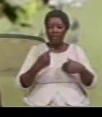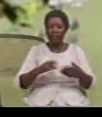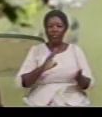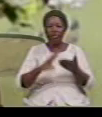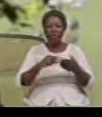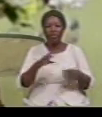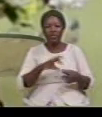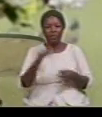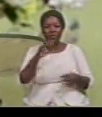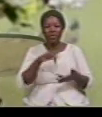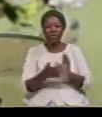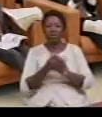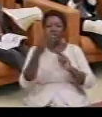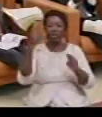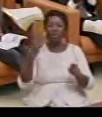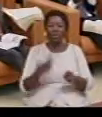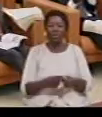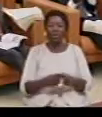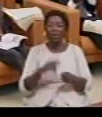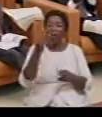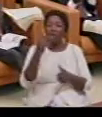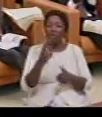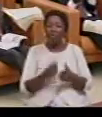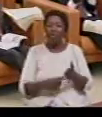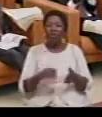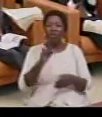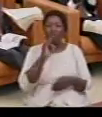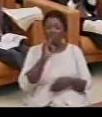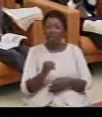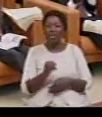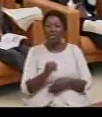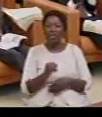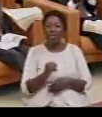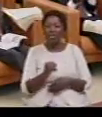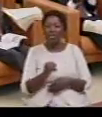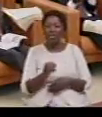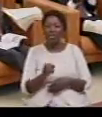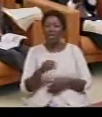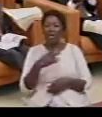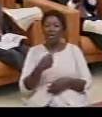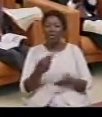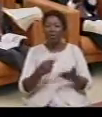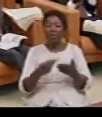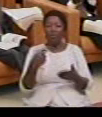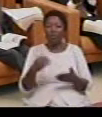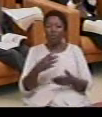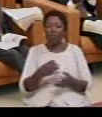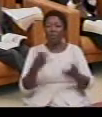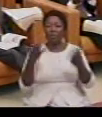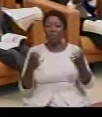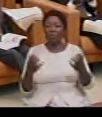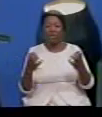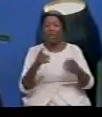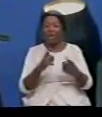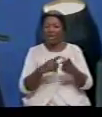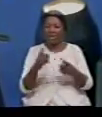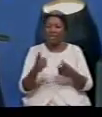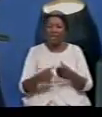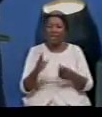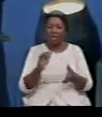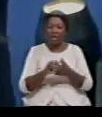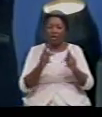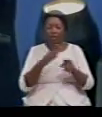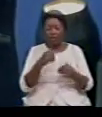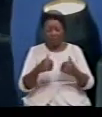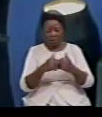in Jesus' name. Once the priests have confirmed a case of leprosy, leper will be promptly be quarantined. That